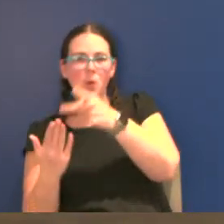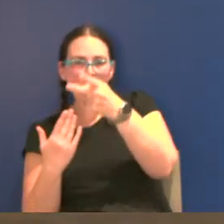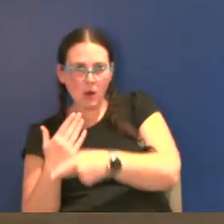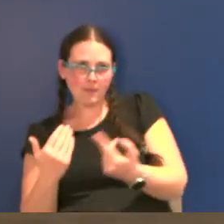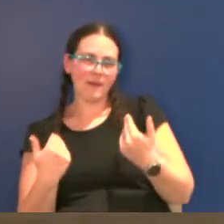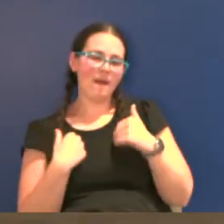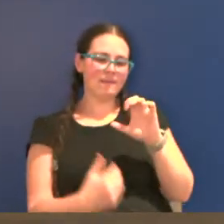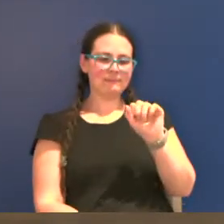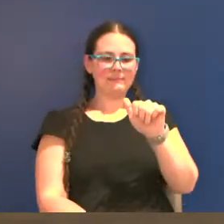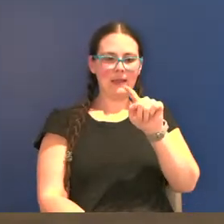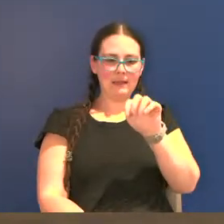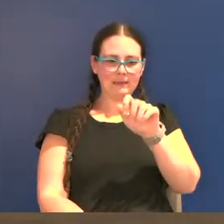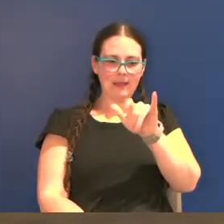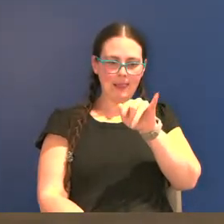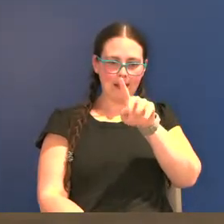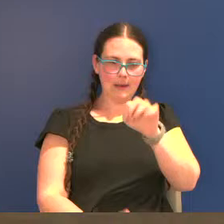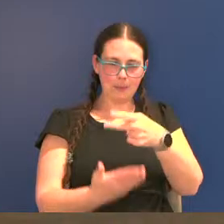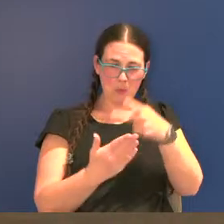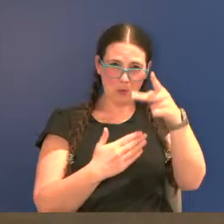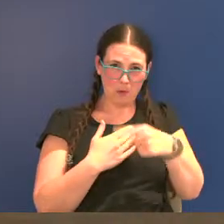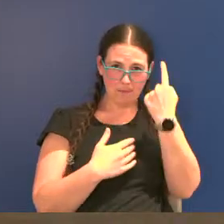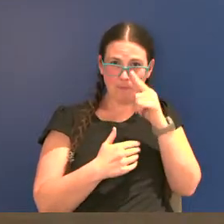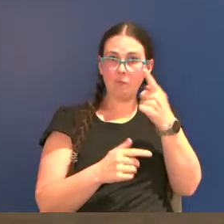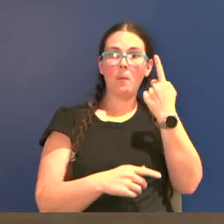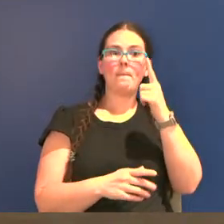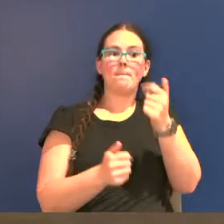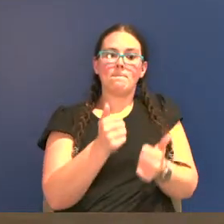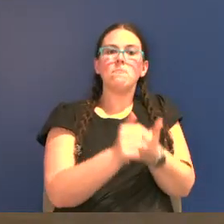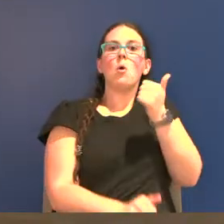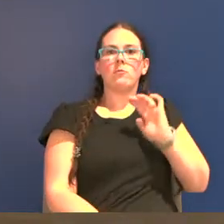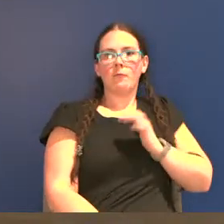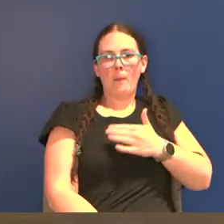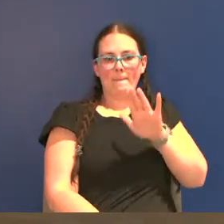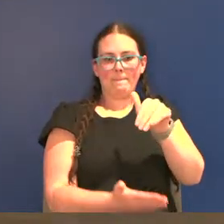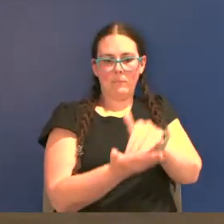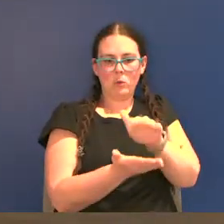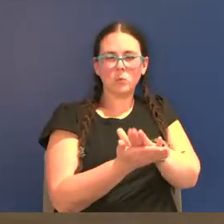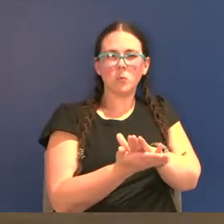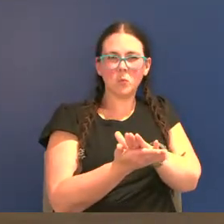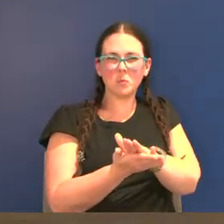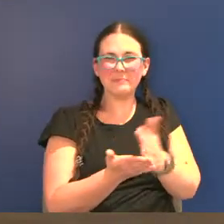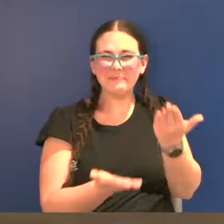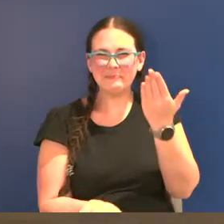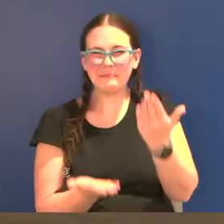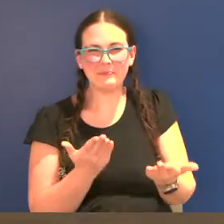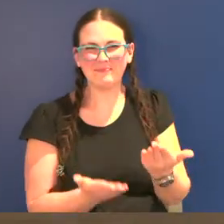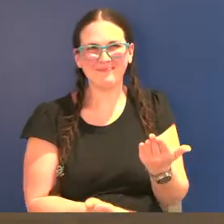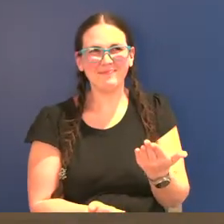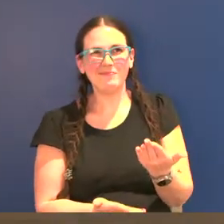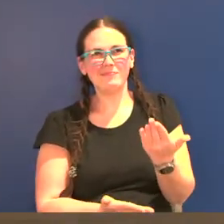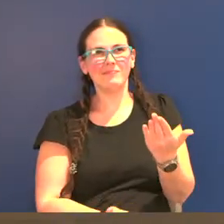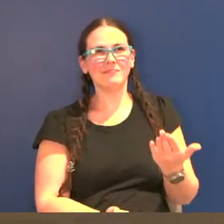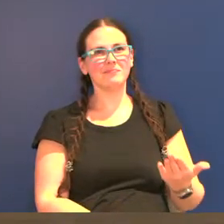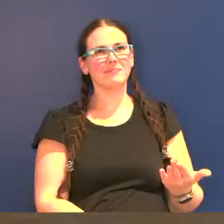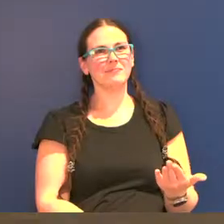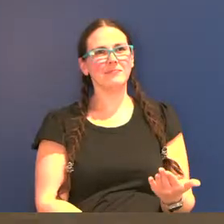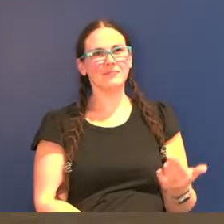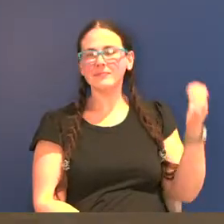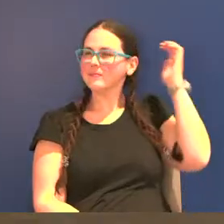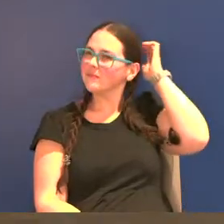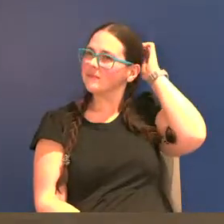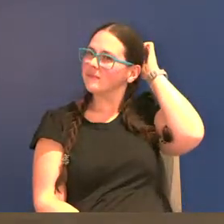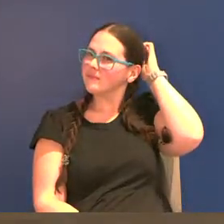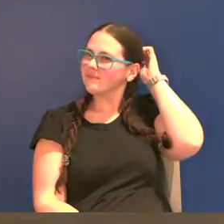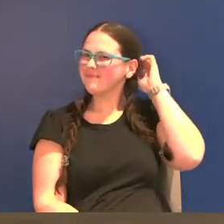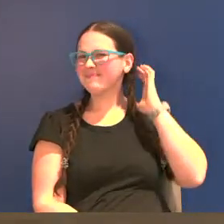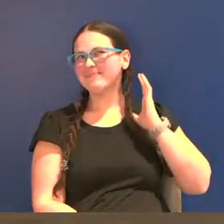programming in a majority of our middle schools. Actually, they're, probably, like I said, out of the 15